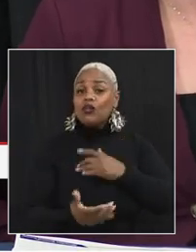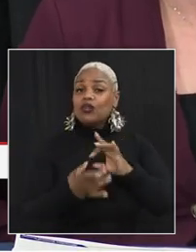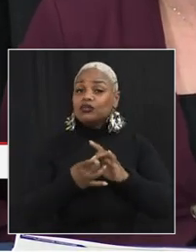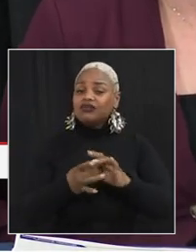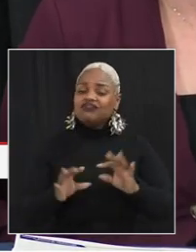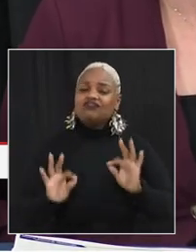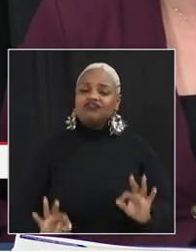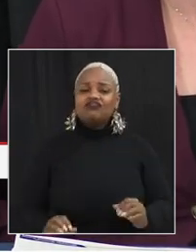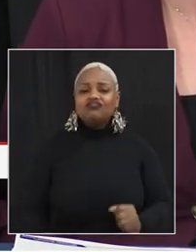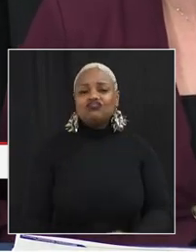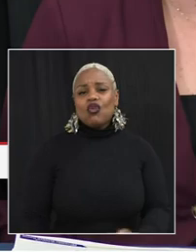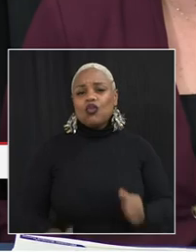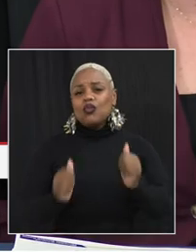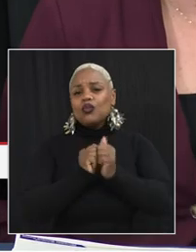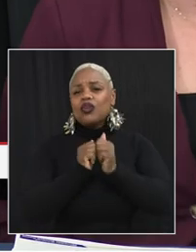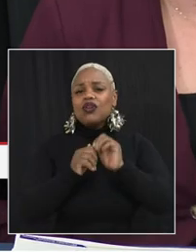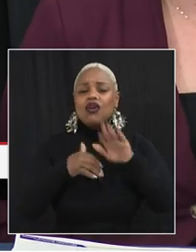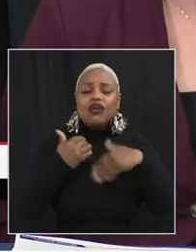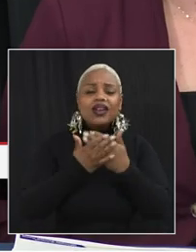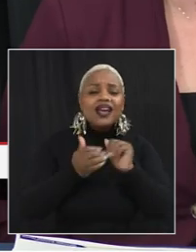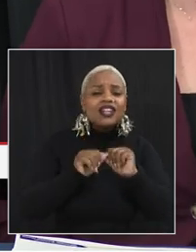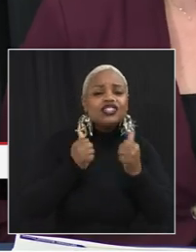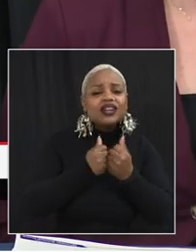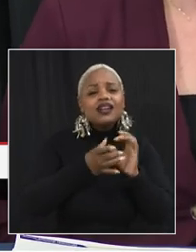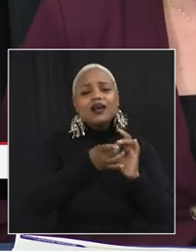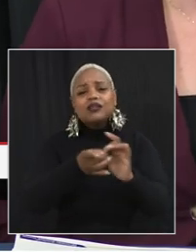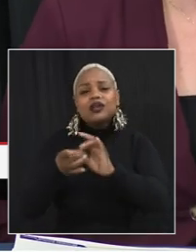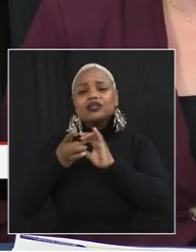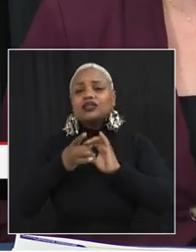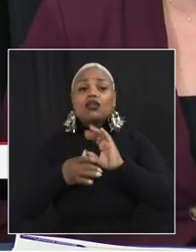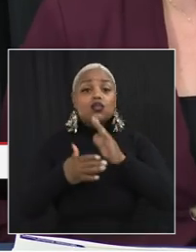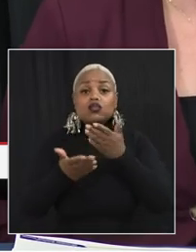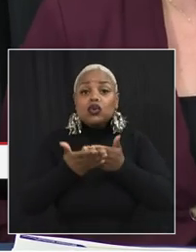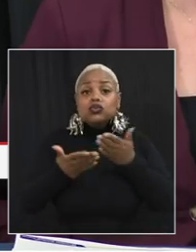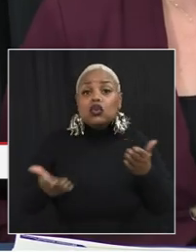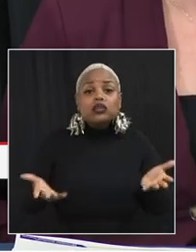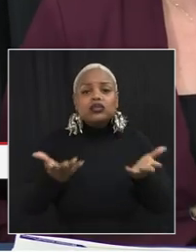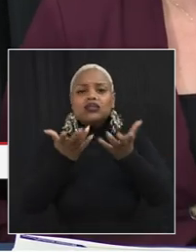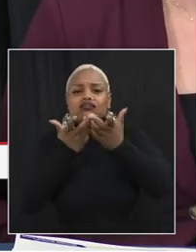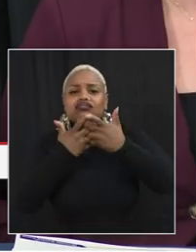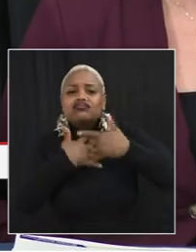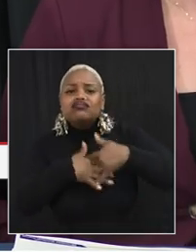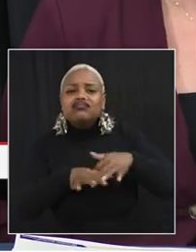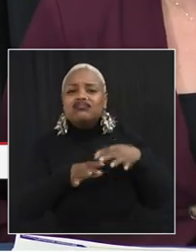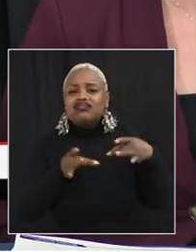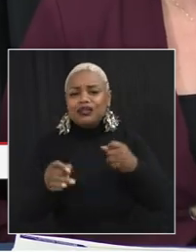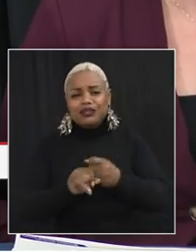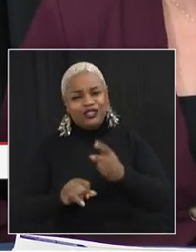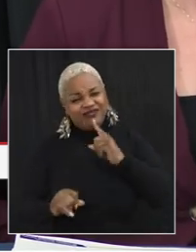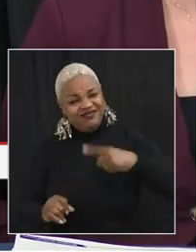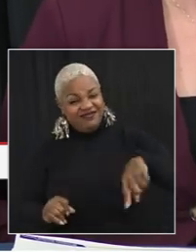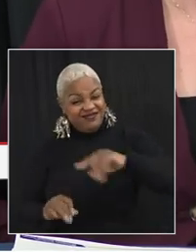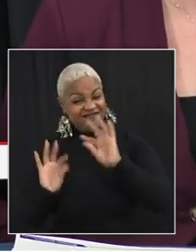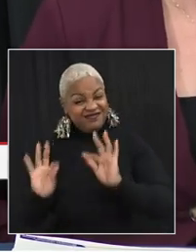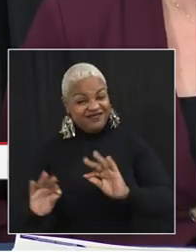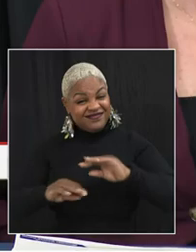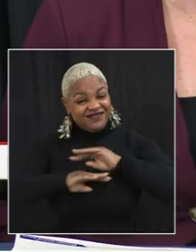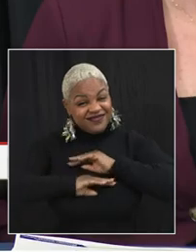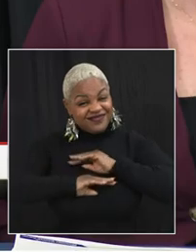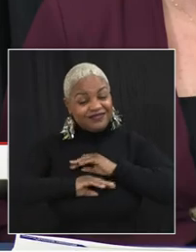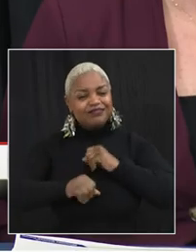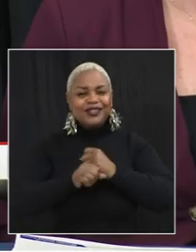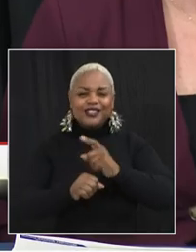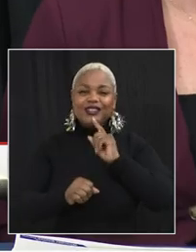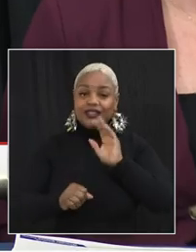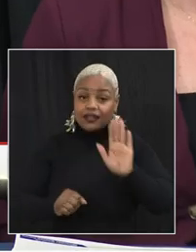sister agencies, streamlining resources to enhance efficiency and customer satisfaction, and improving the overall